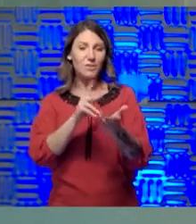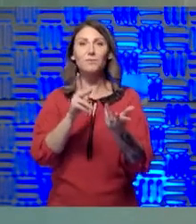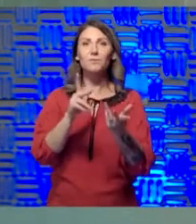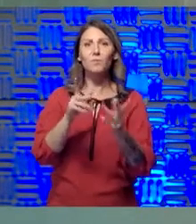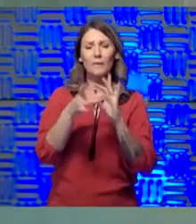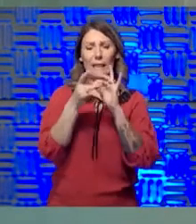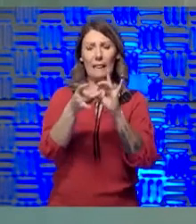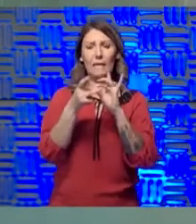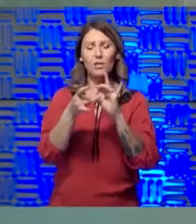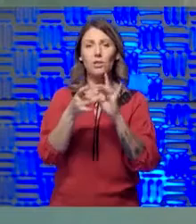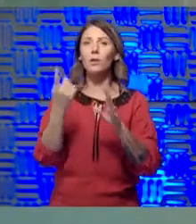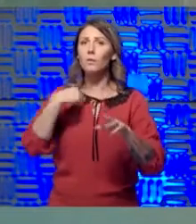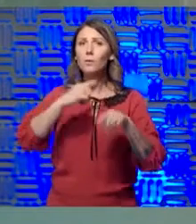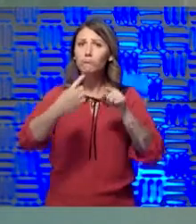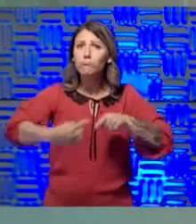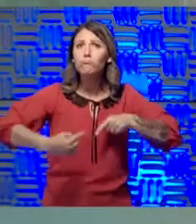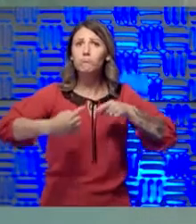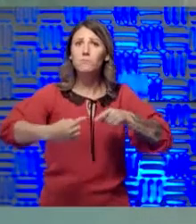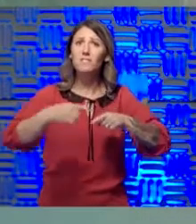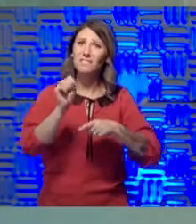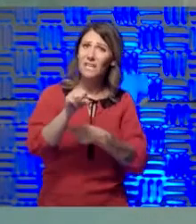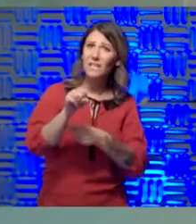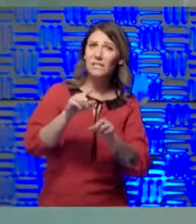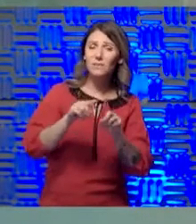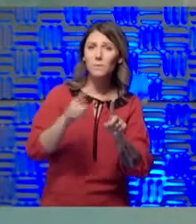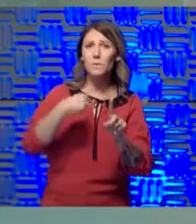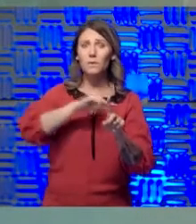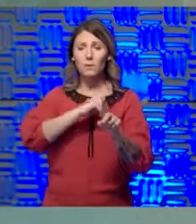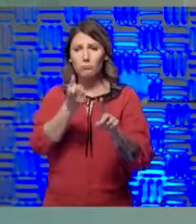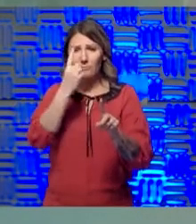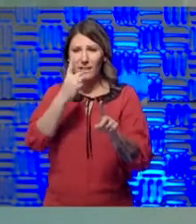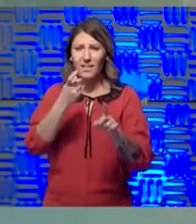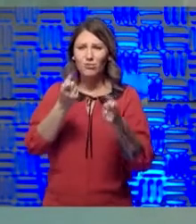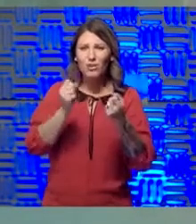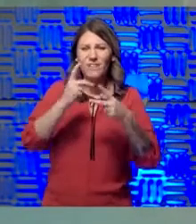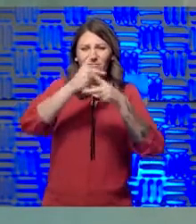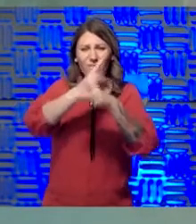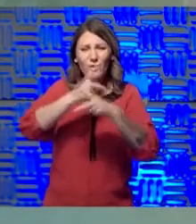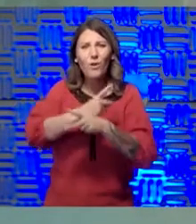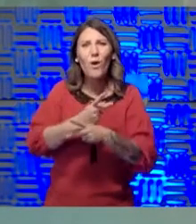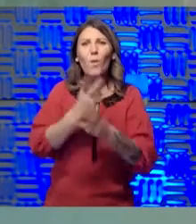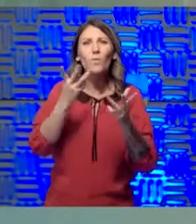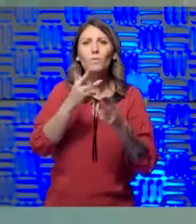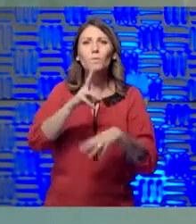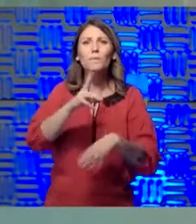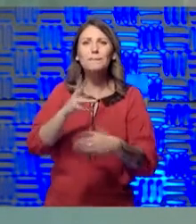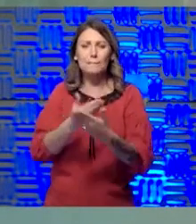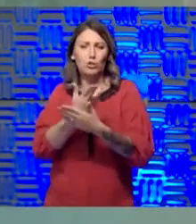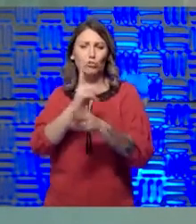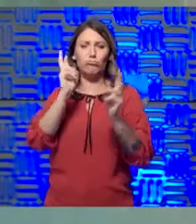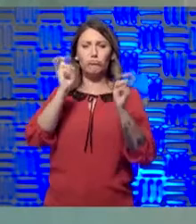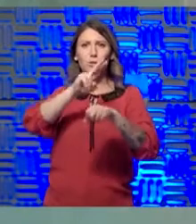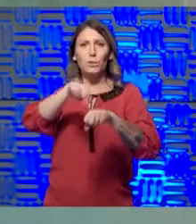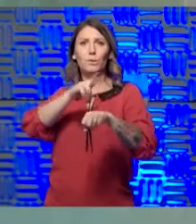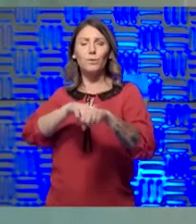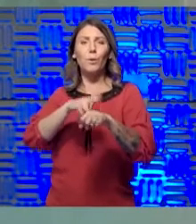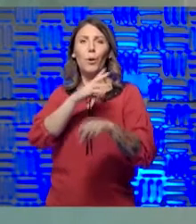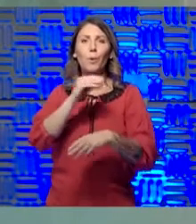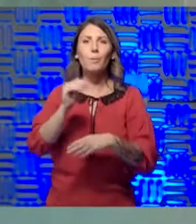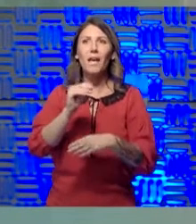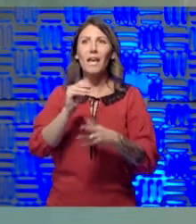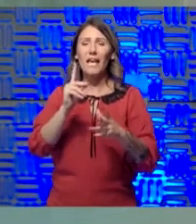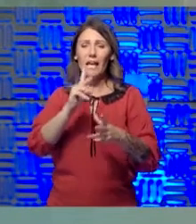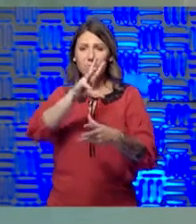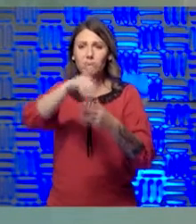is something we are struggling and we're trying to figure out what the new normal is. We've tried to envelop the